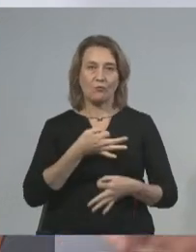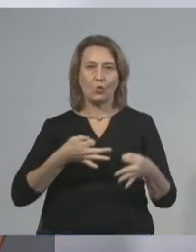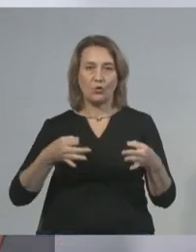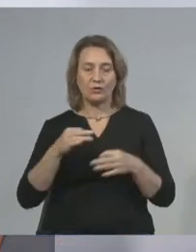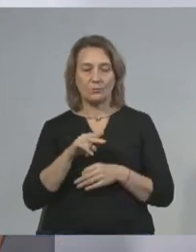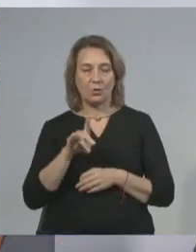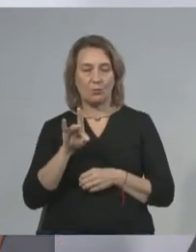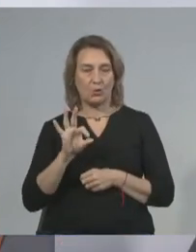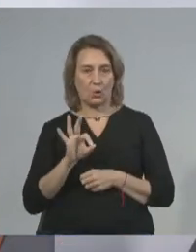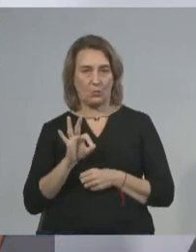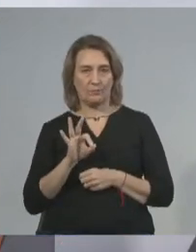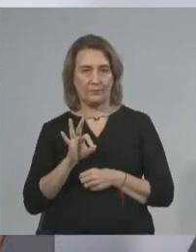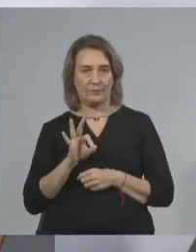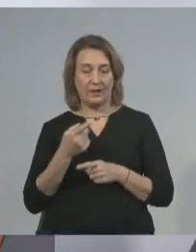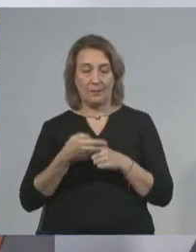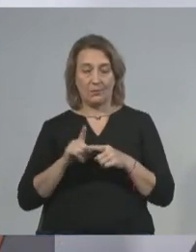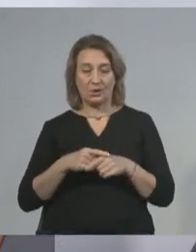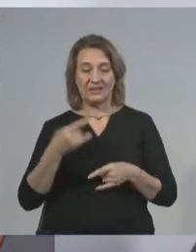about